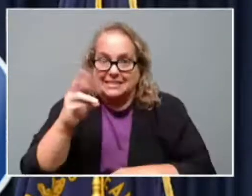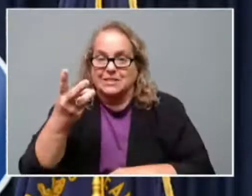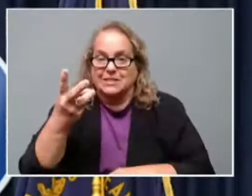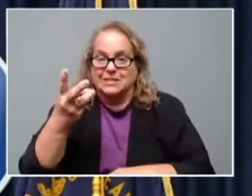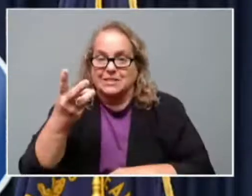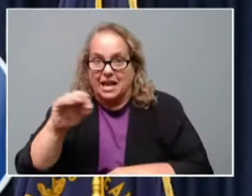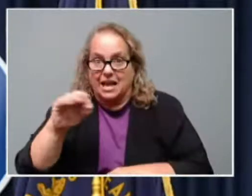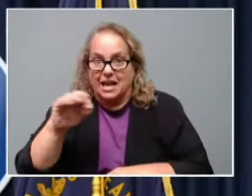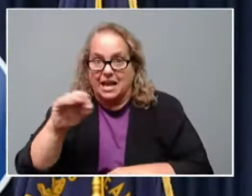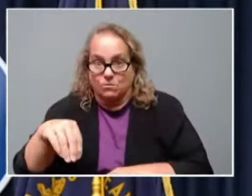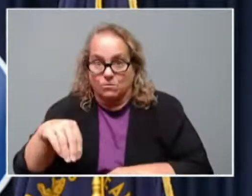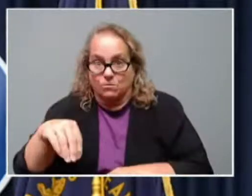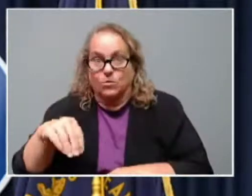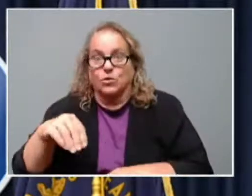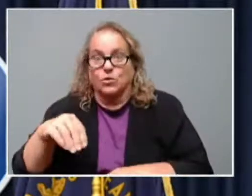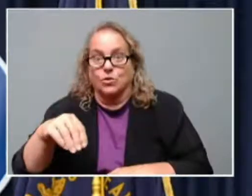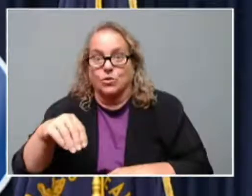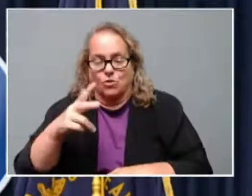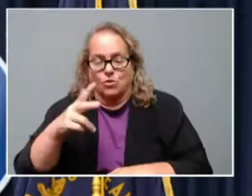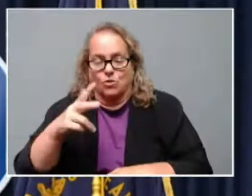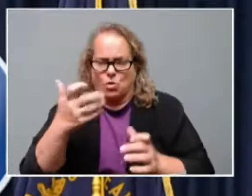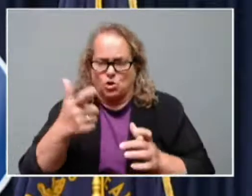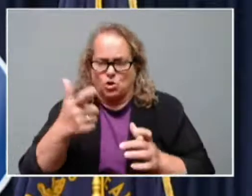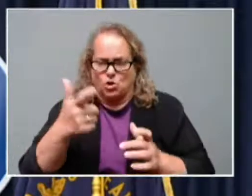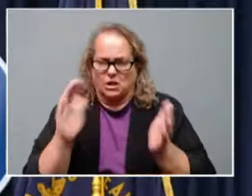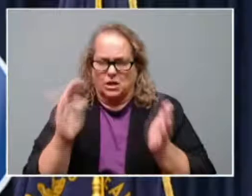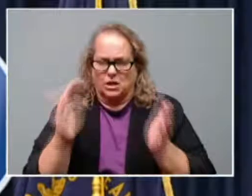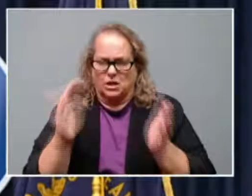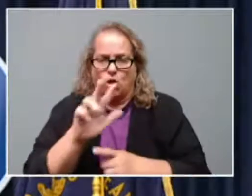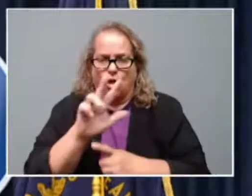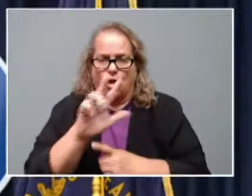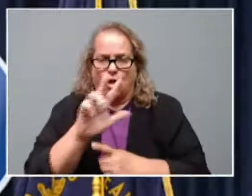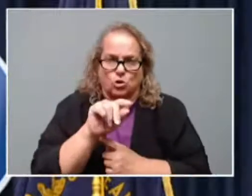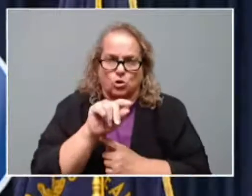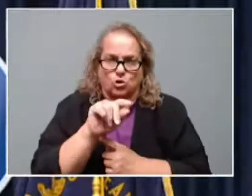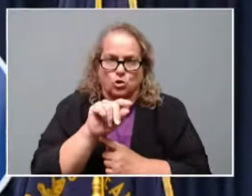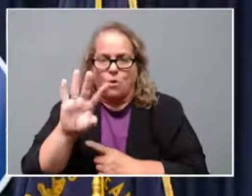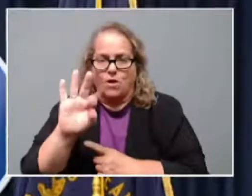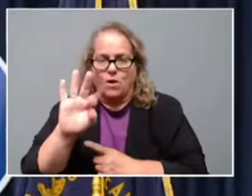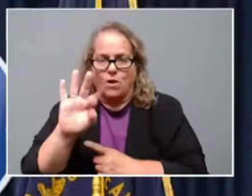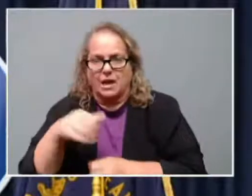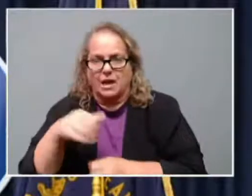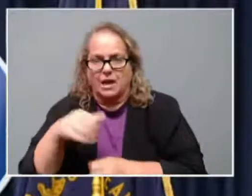up, 30 to 49-year-olds pre-Delta and where we are now.